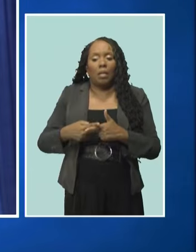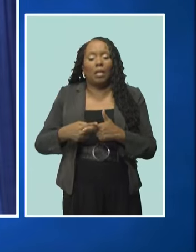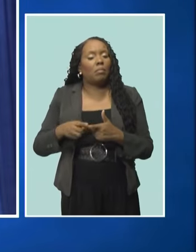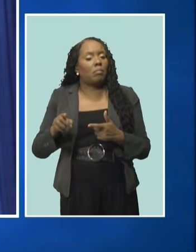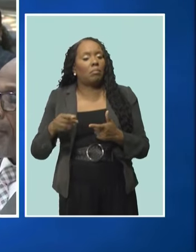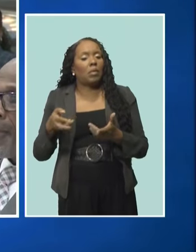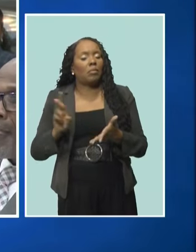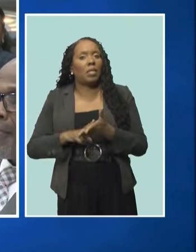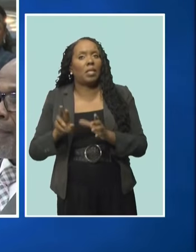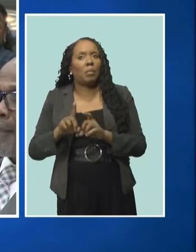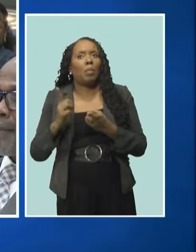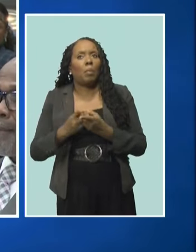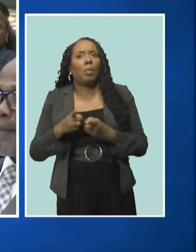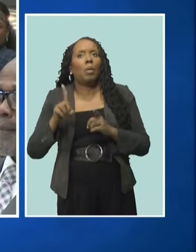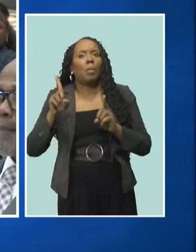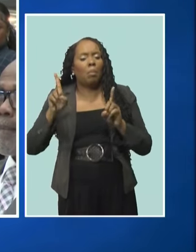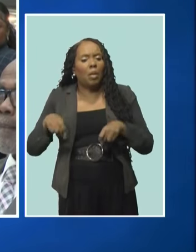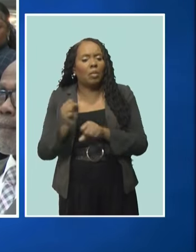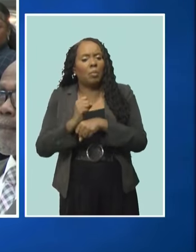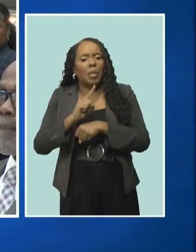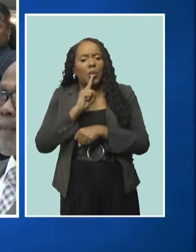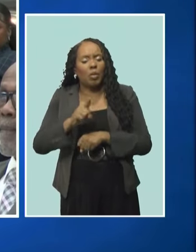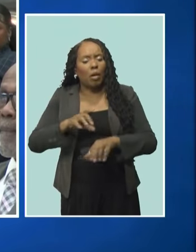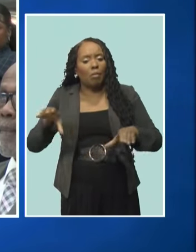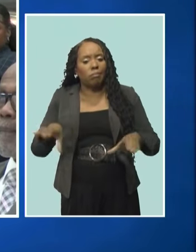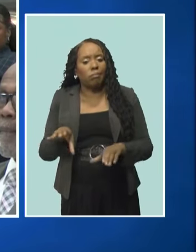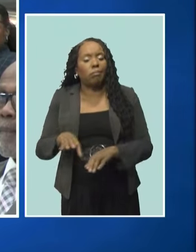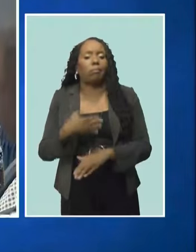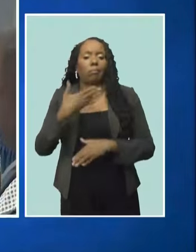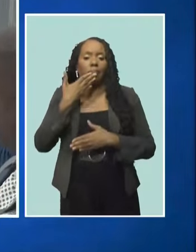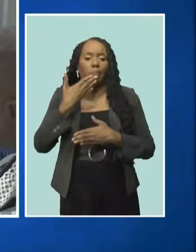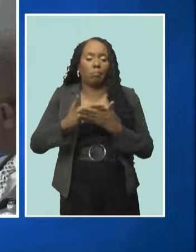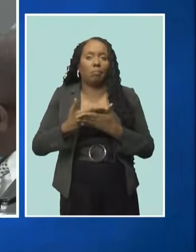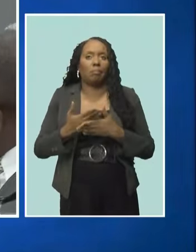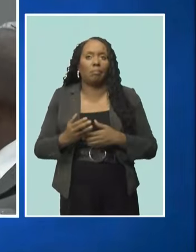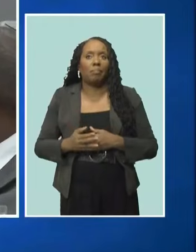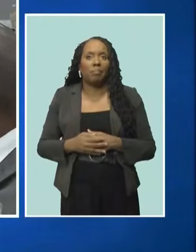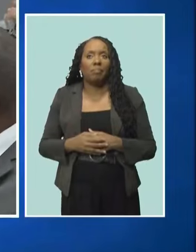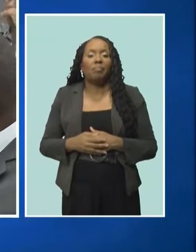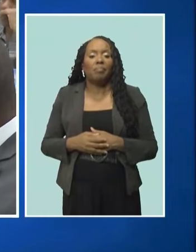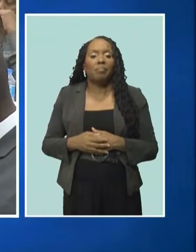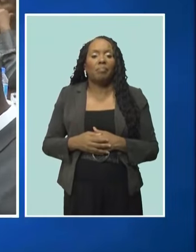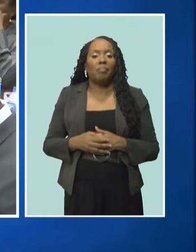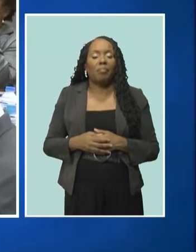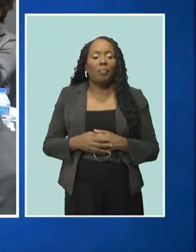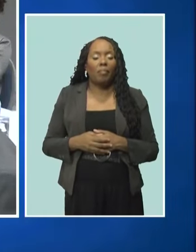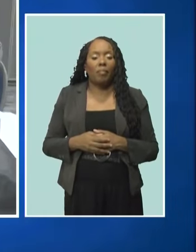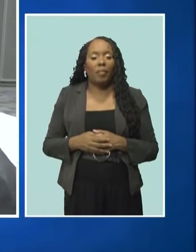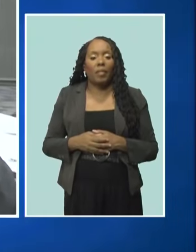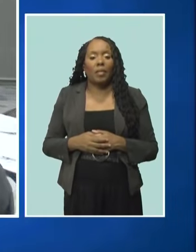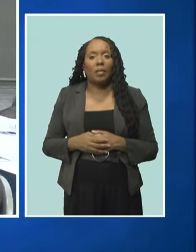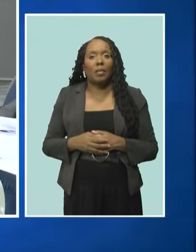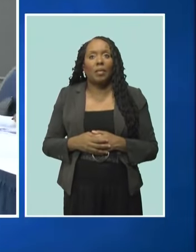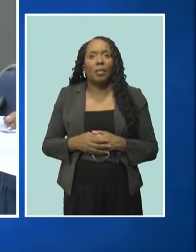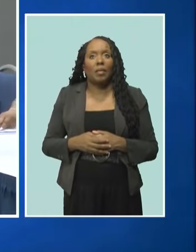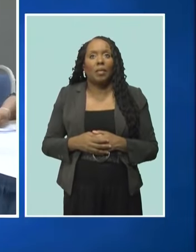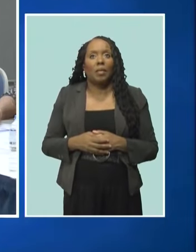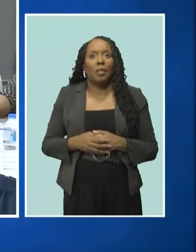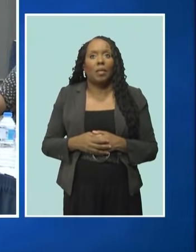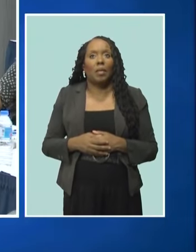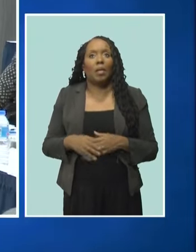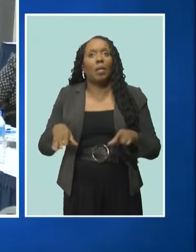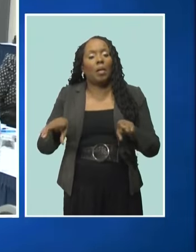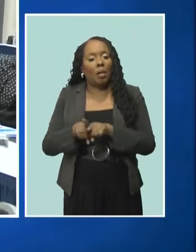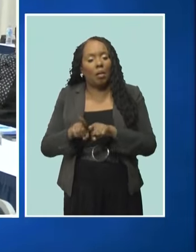say. The symposium will expose members of the judiciary to the Latimer House Principles Toolkit, which provides a practical guide